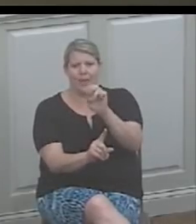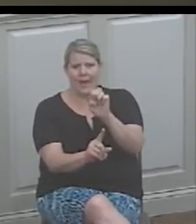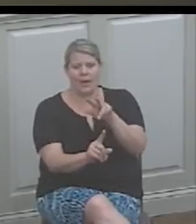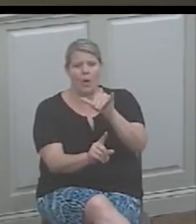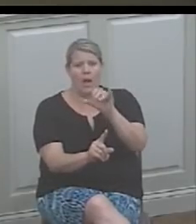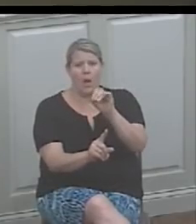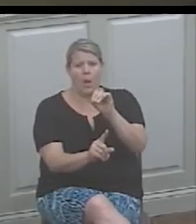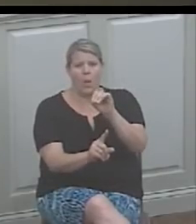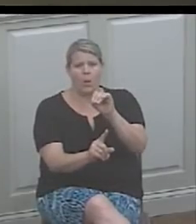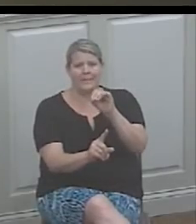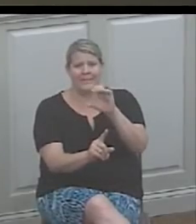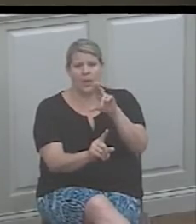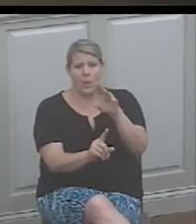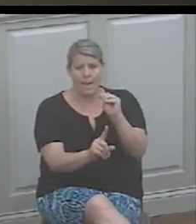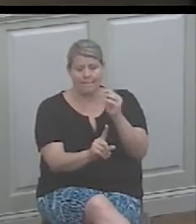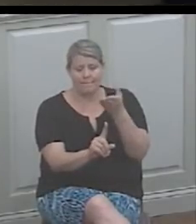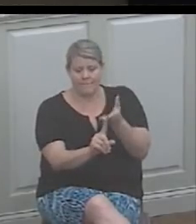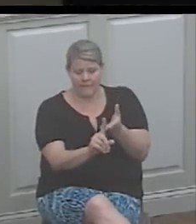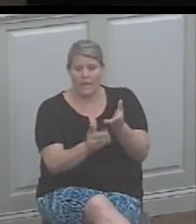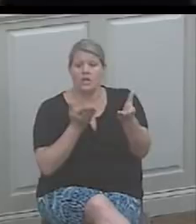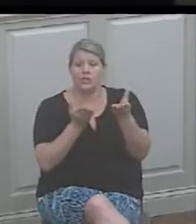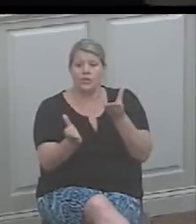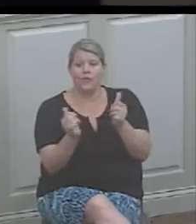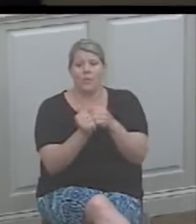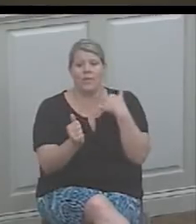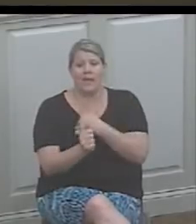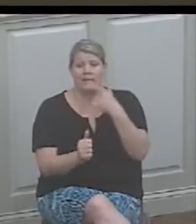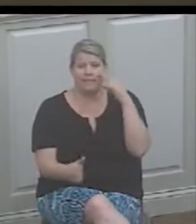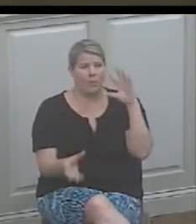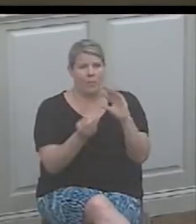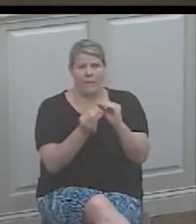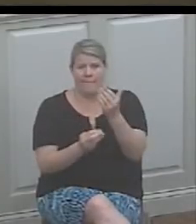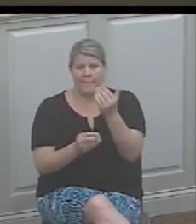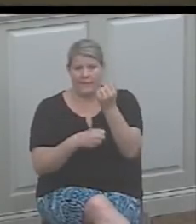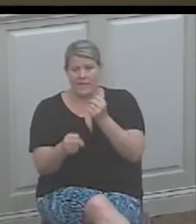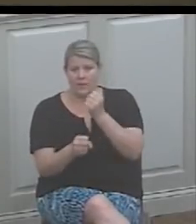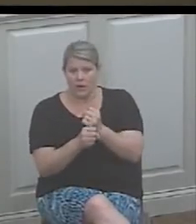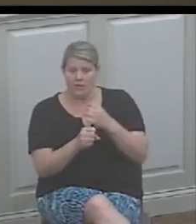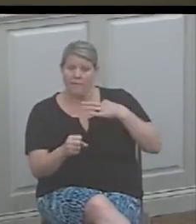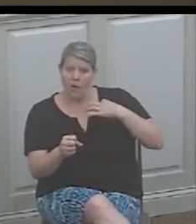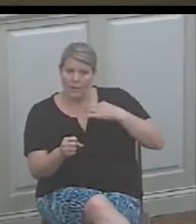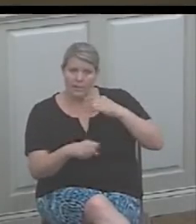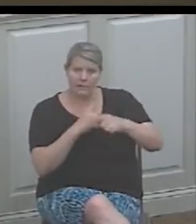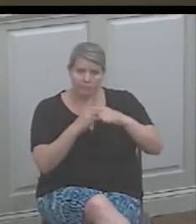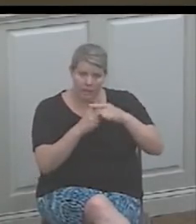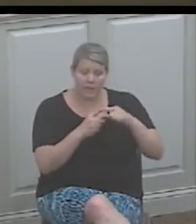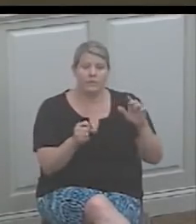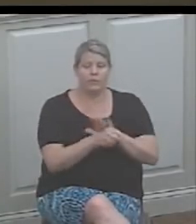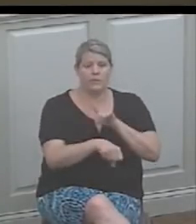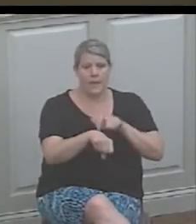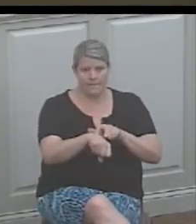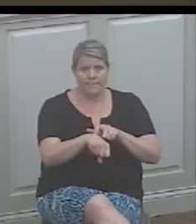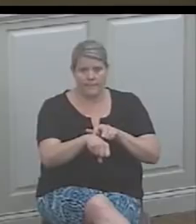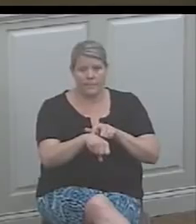He has served with us for well over 15 years, combination of volunteer and full-time. He's